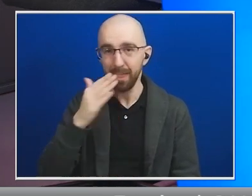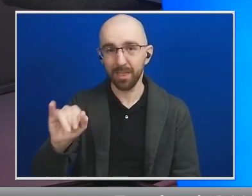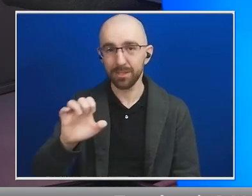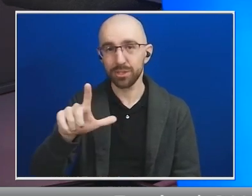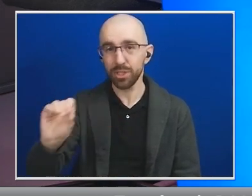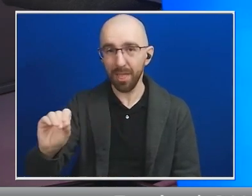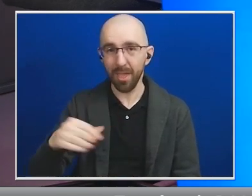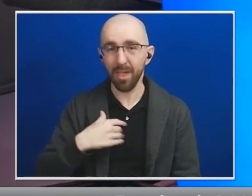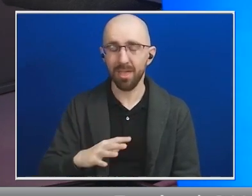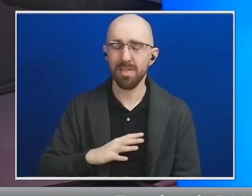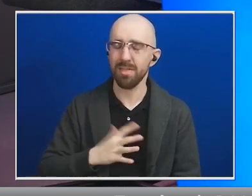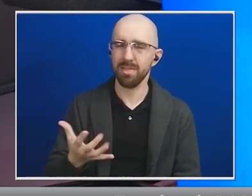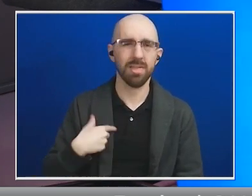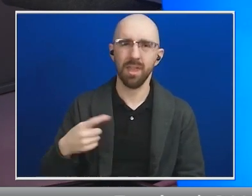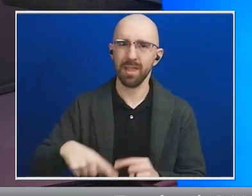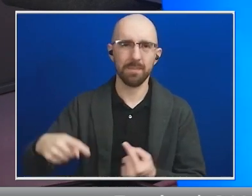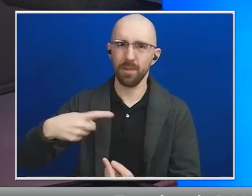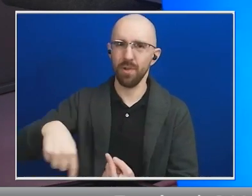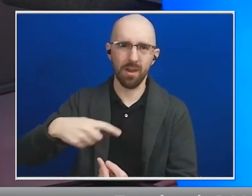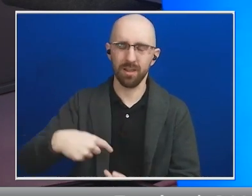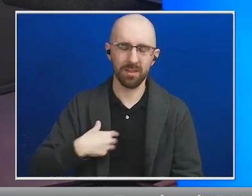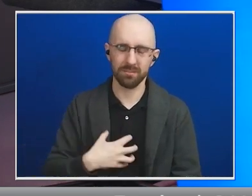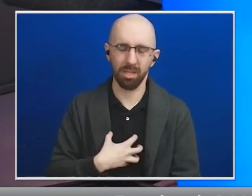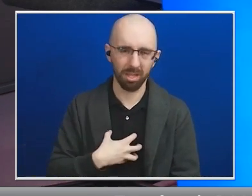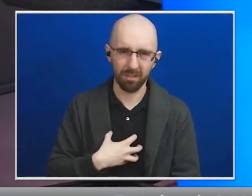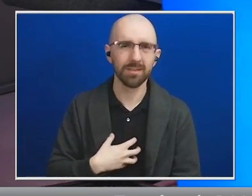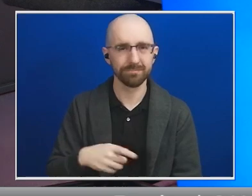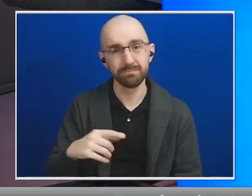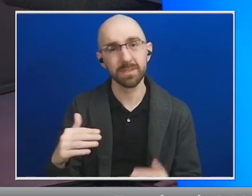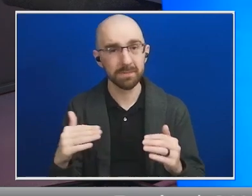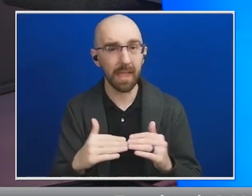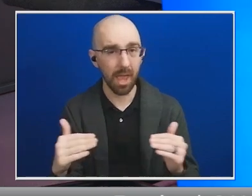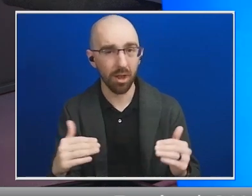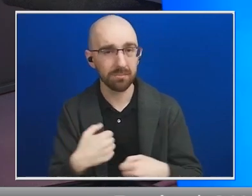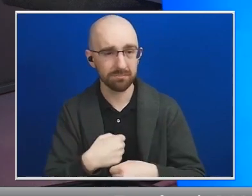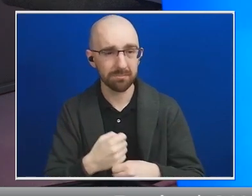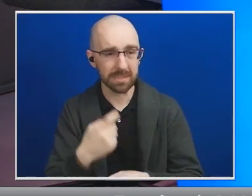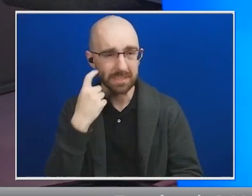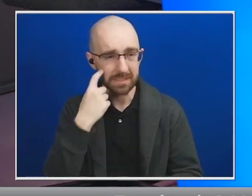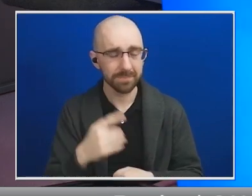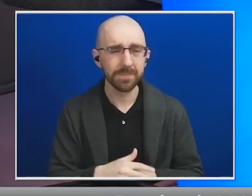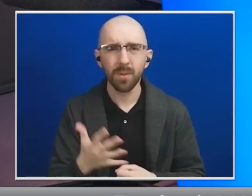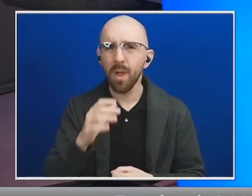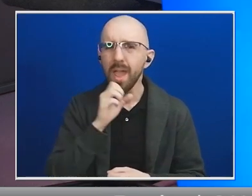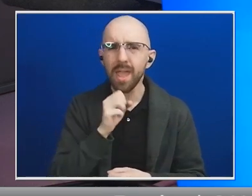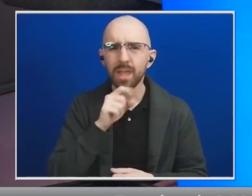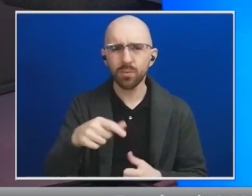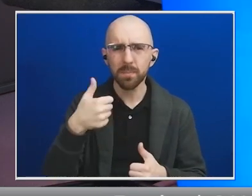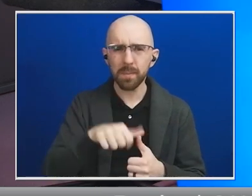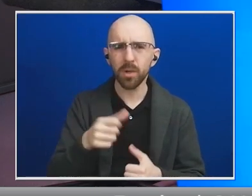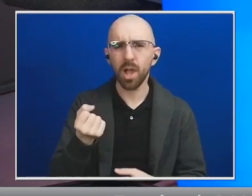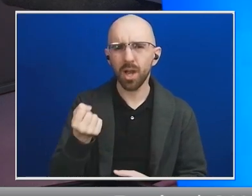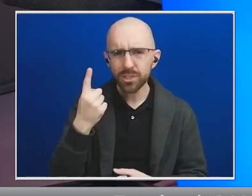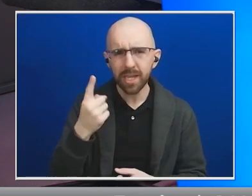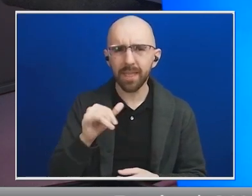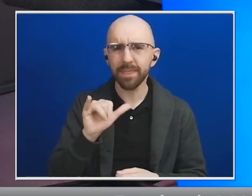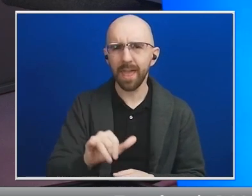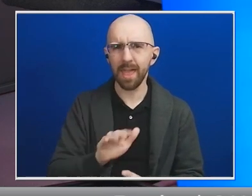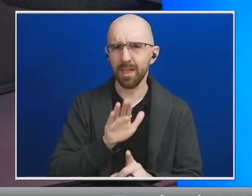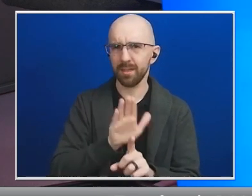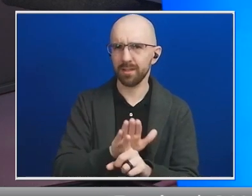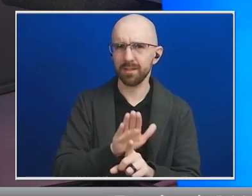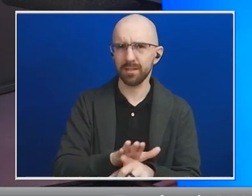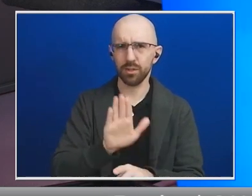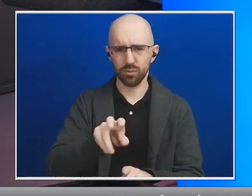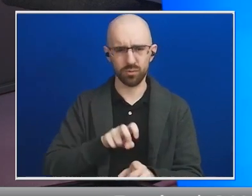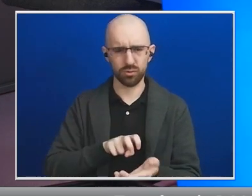around it. Yep. Yeah, that's fair. Yeah. That's fair. Yep. At what age do you remember understanding that you were on a completely different journey than